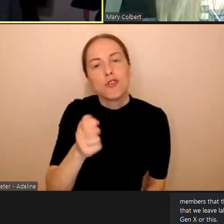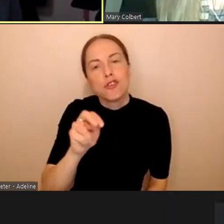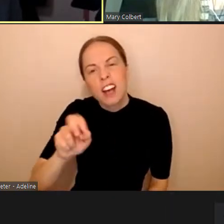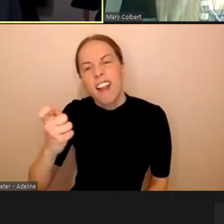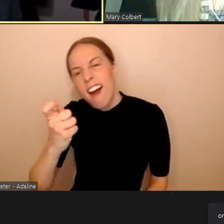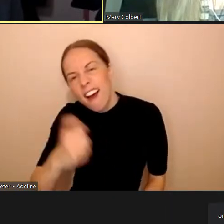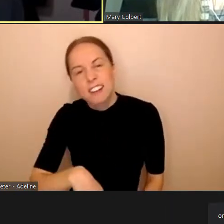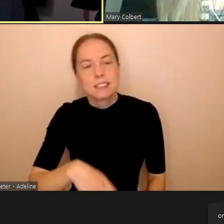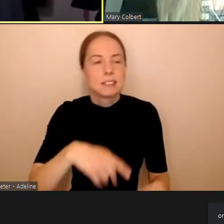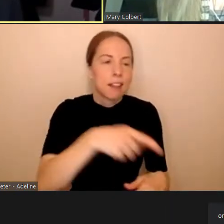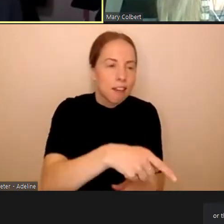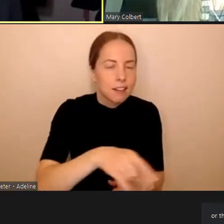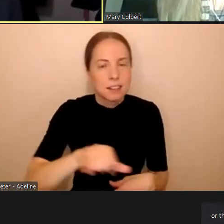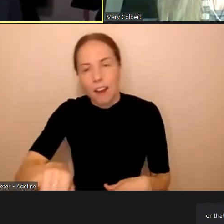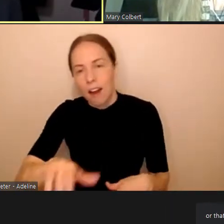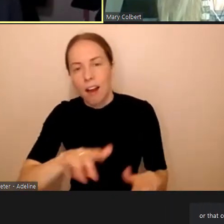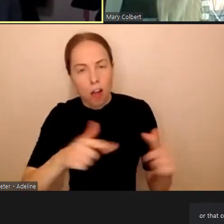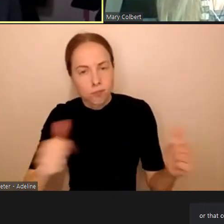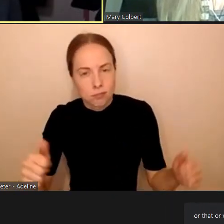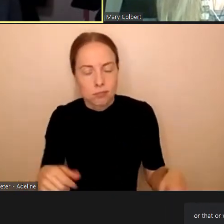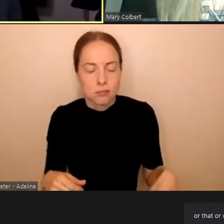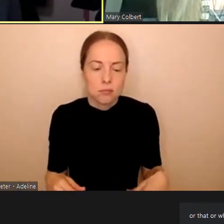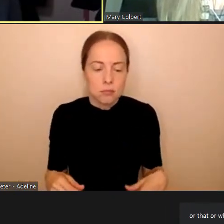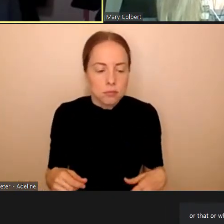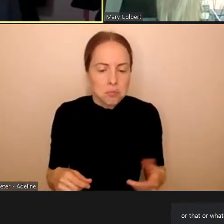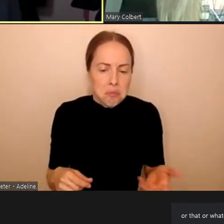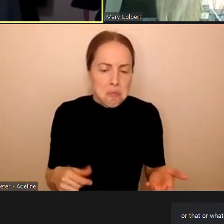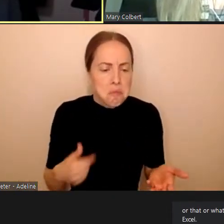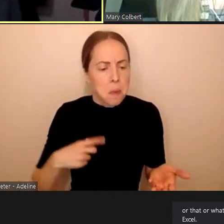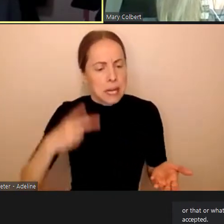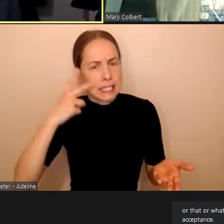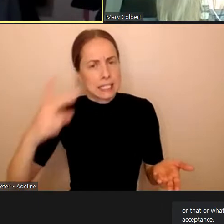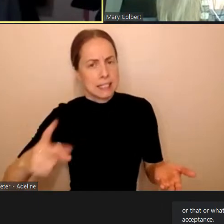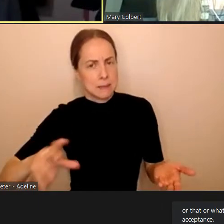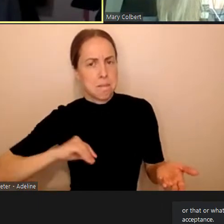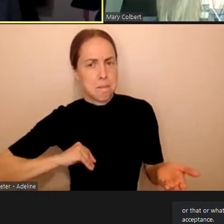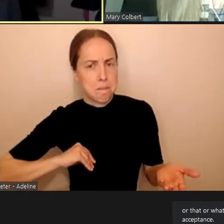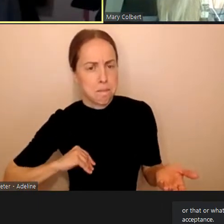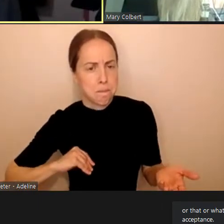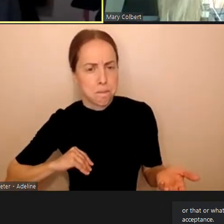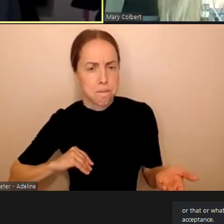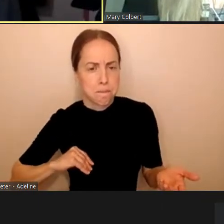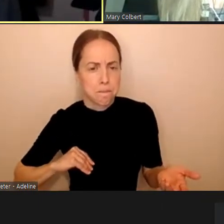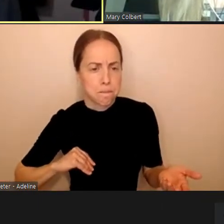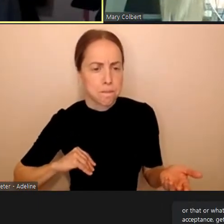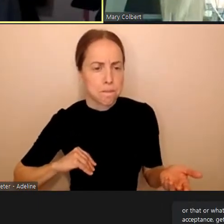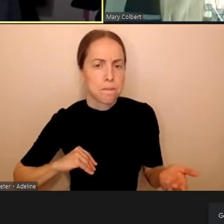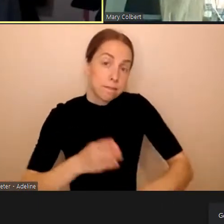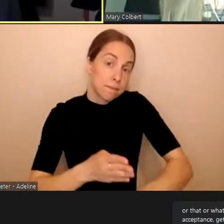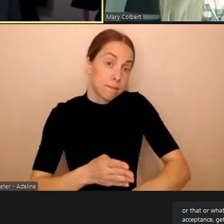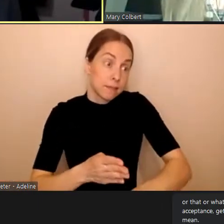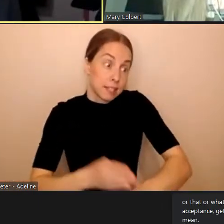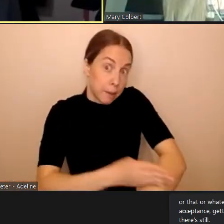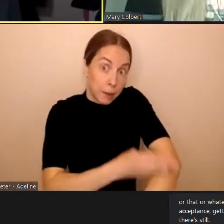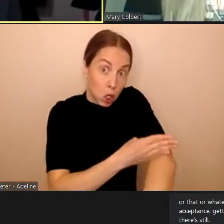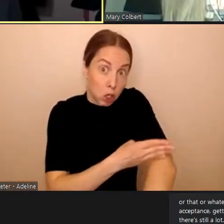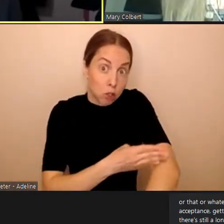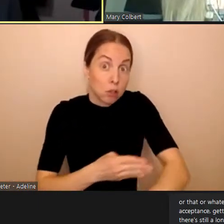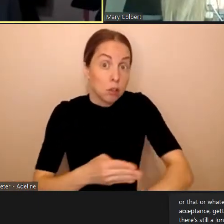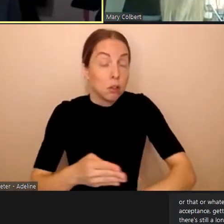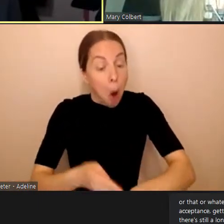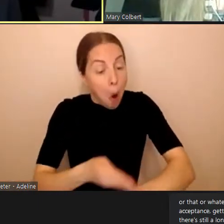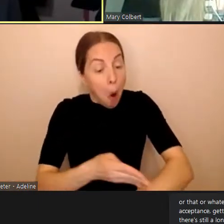that or whatever. So I see that I see the acceptance getting better. Now, does that mean there's still a long way to